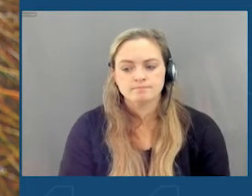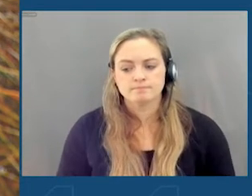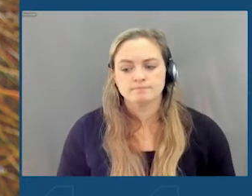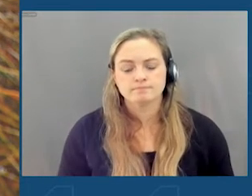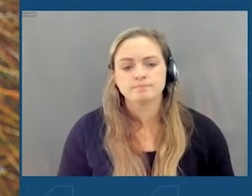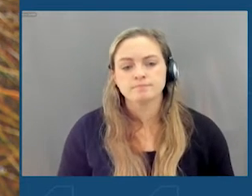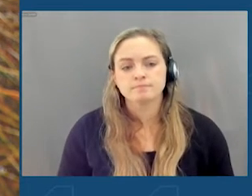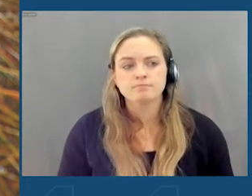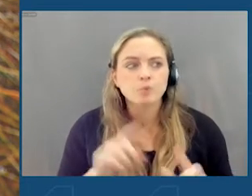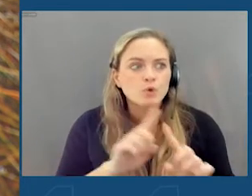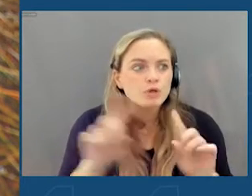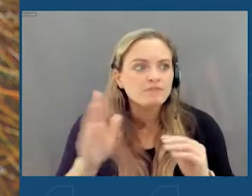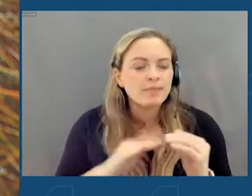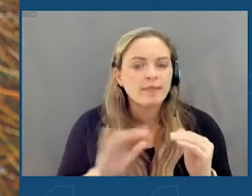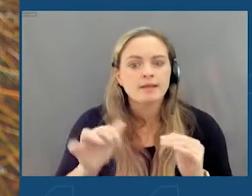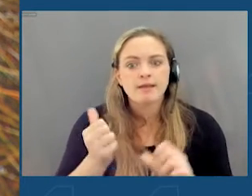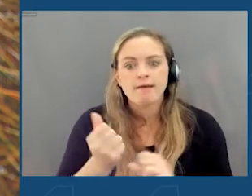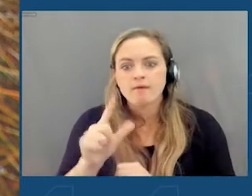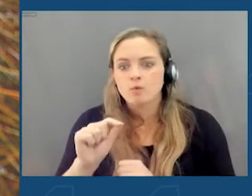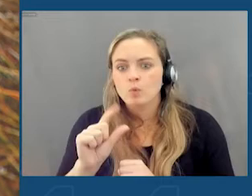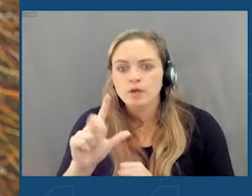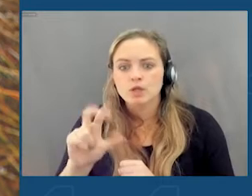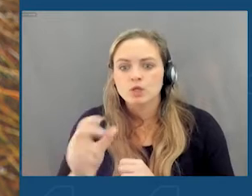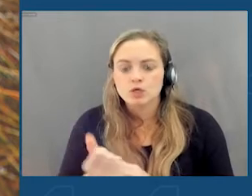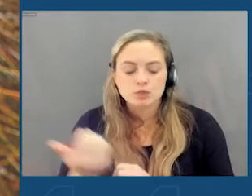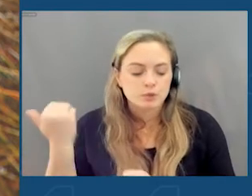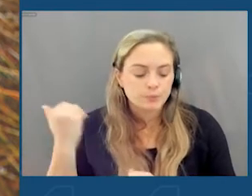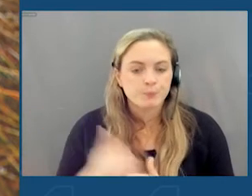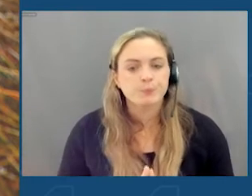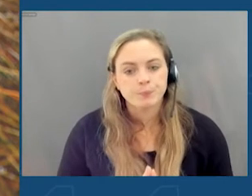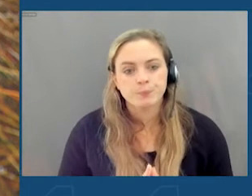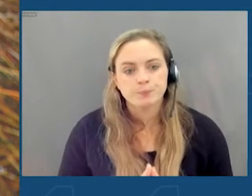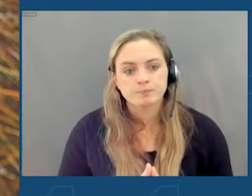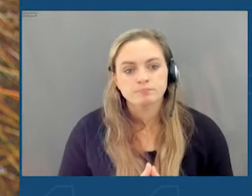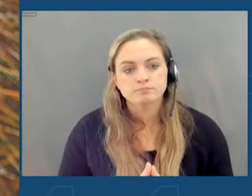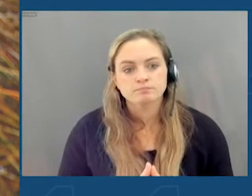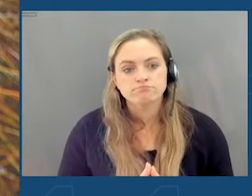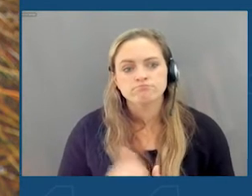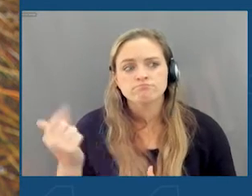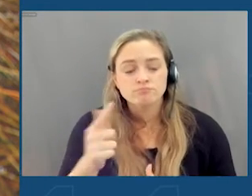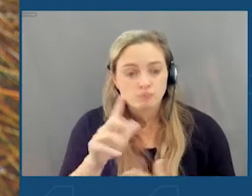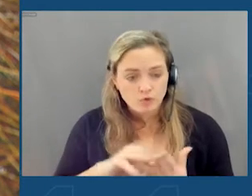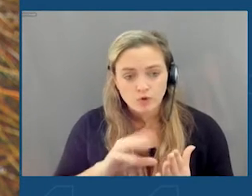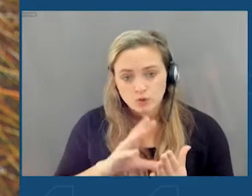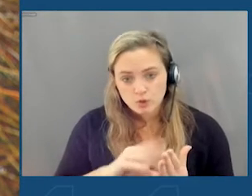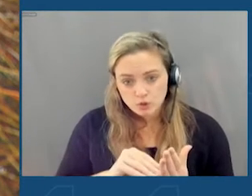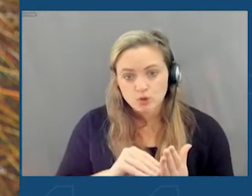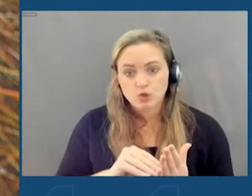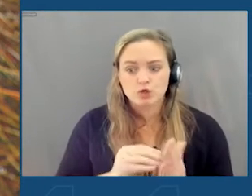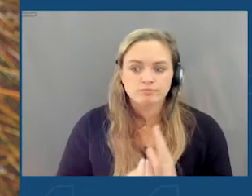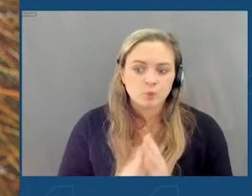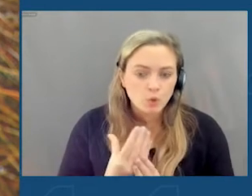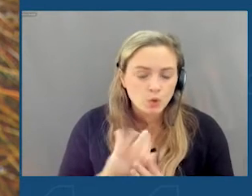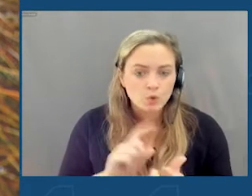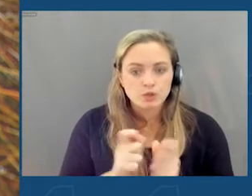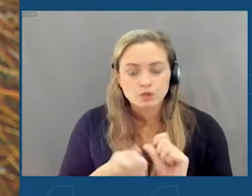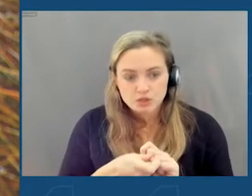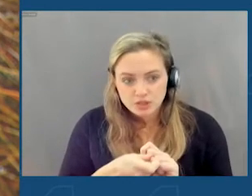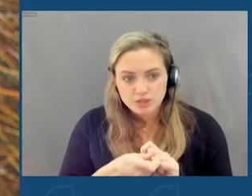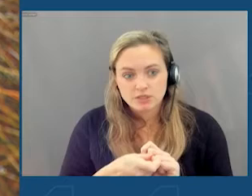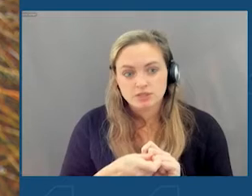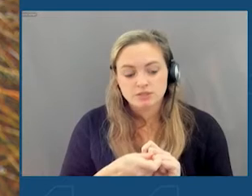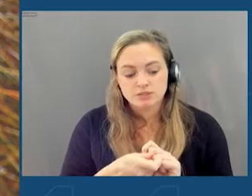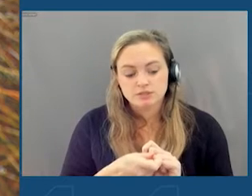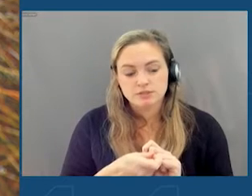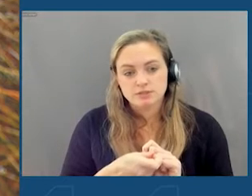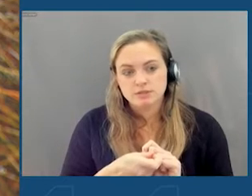than we were 10 and 20 and 30 years ago, and that we've all learned and we've all grown and we've changed, and we